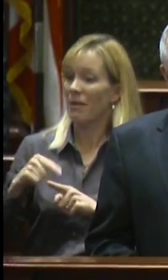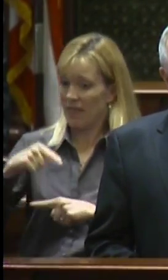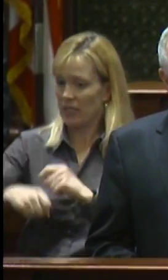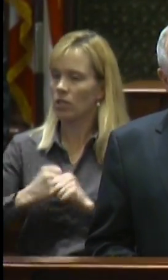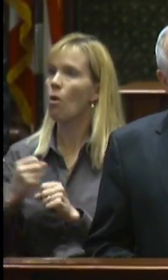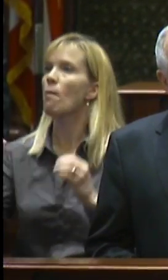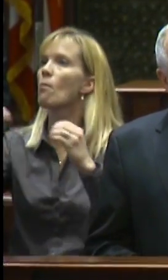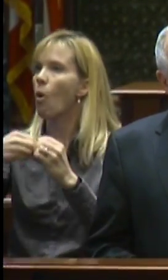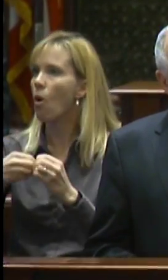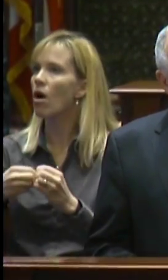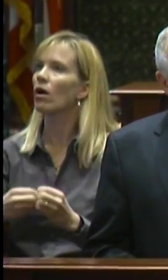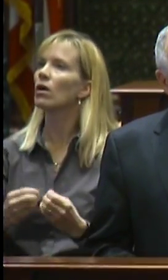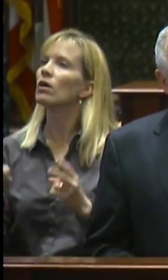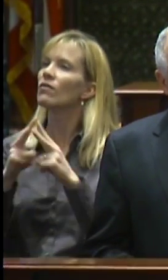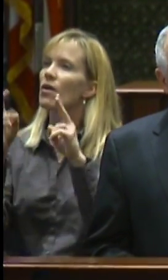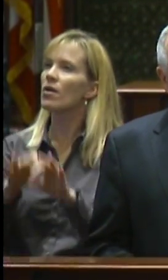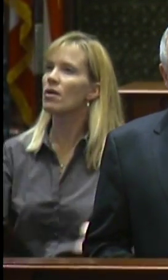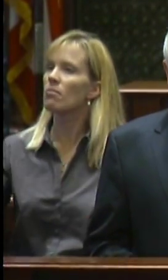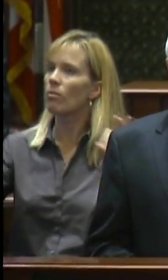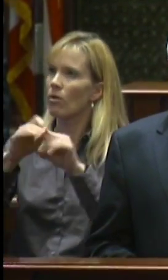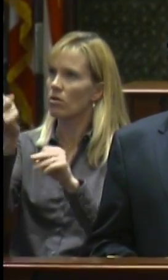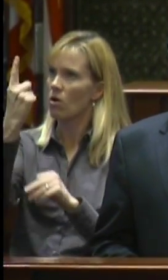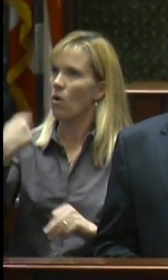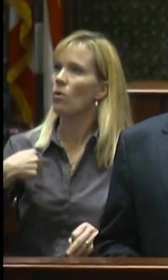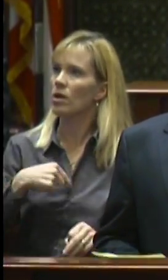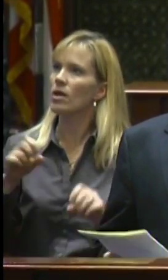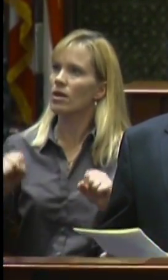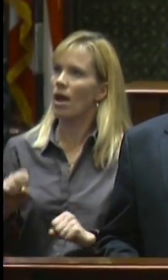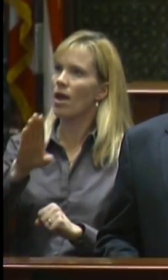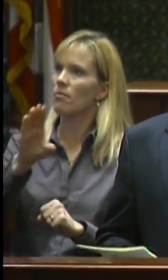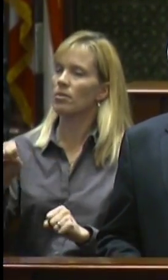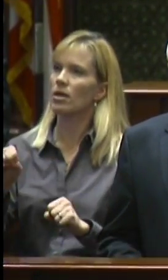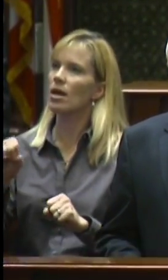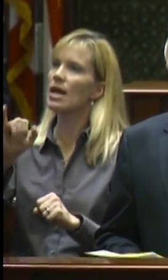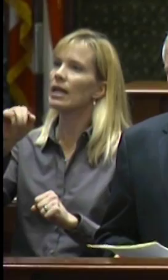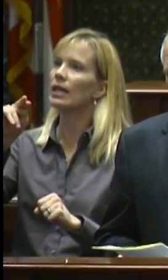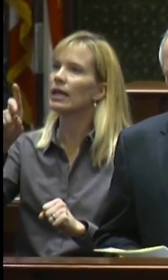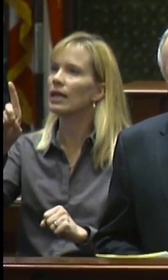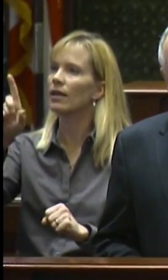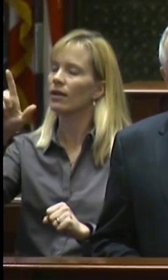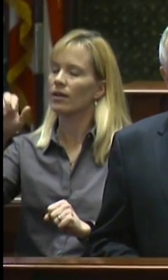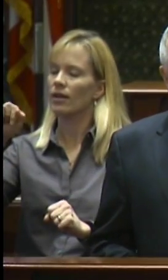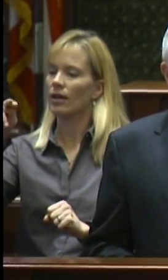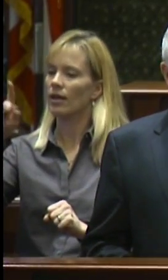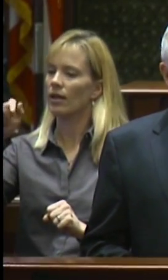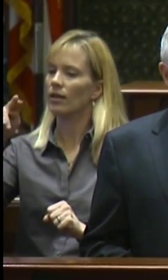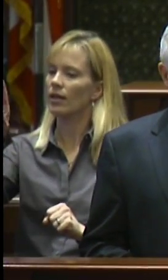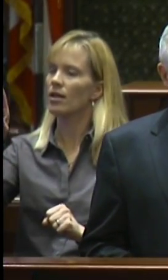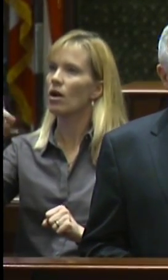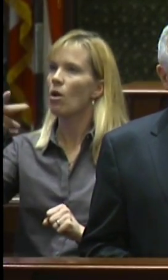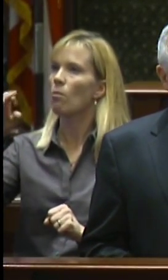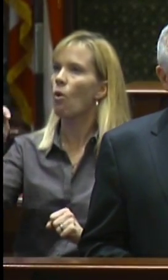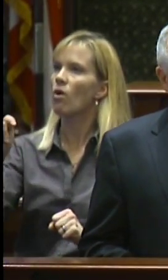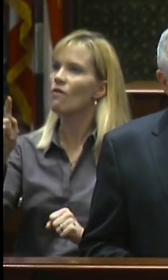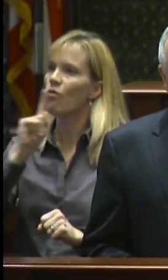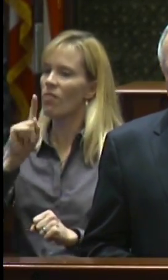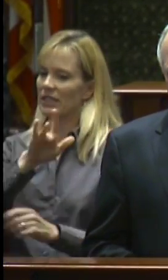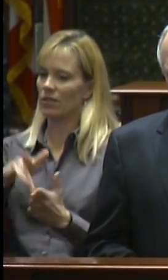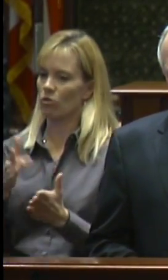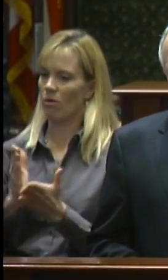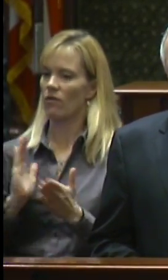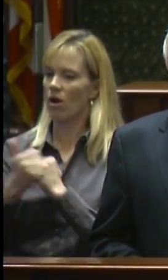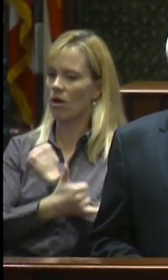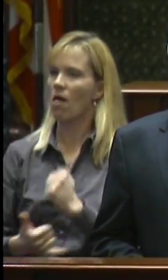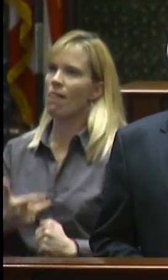year. It's very important to understand that we can be an inland port for the whole central part of our country, the heart